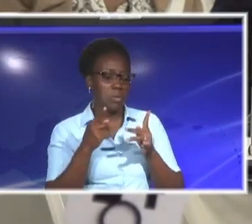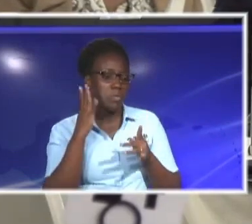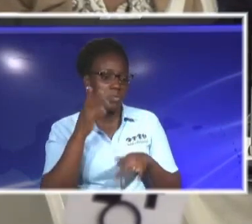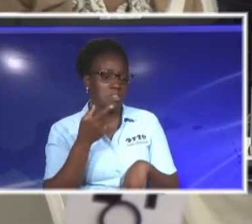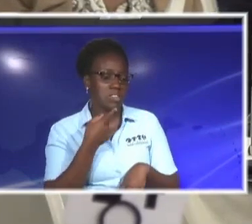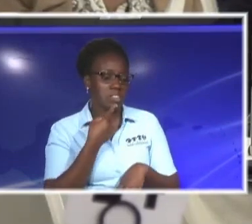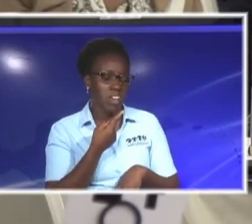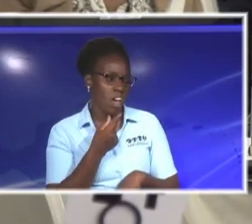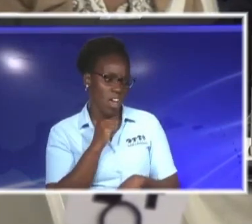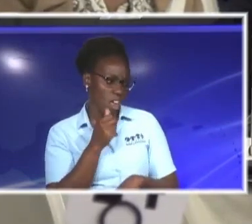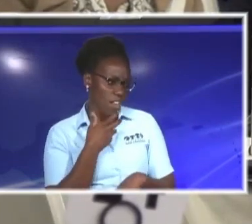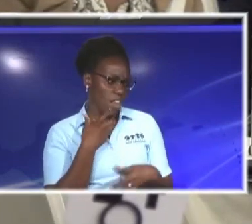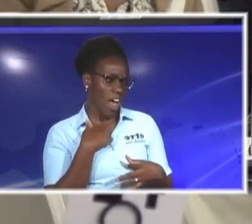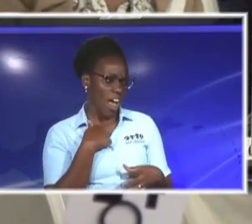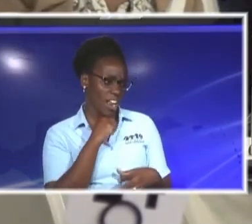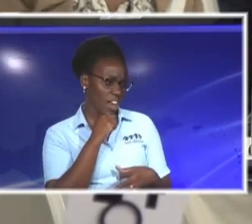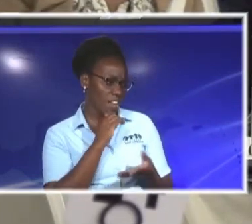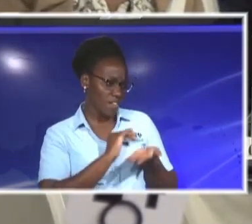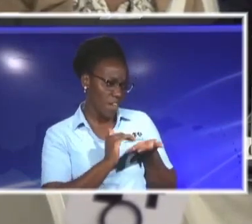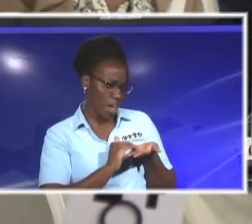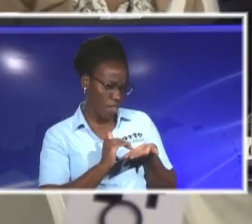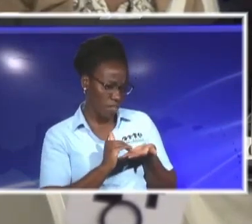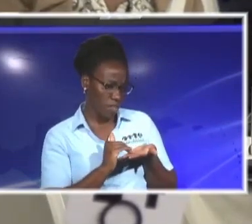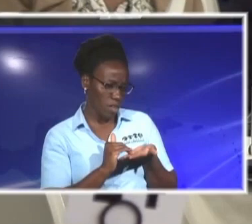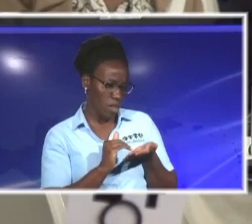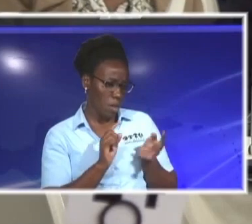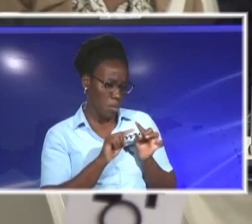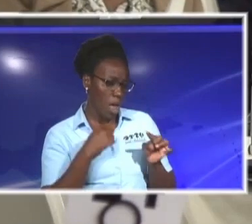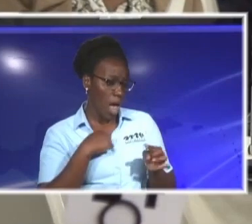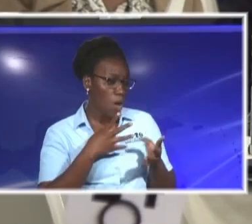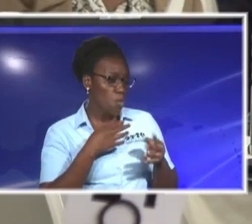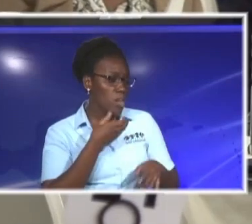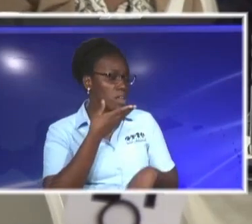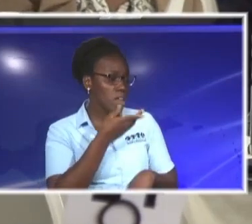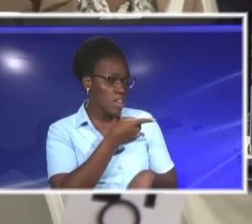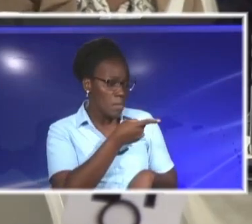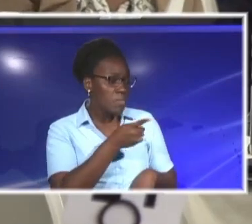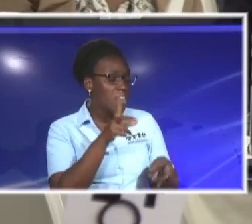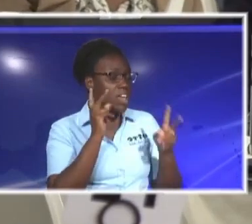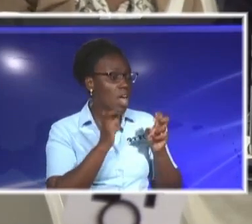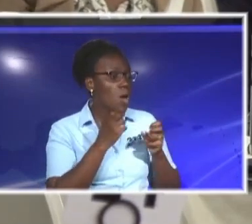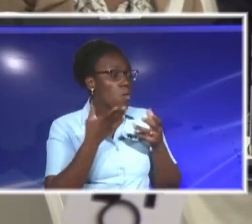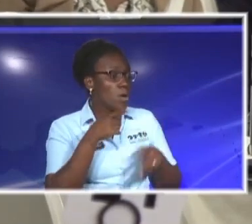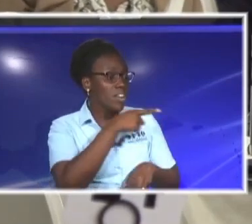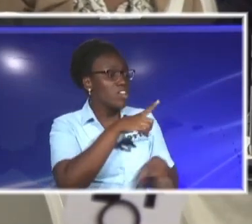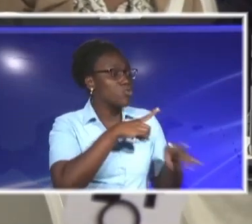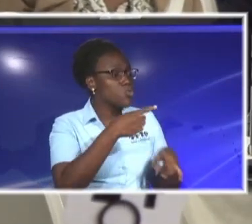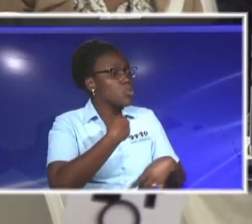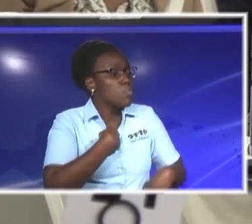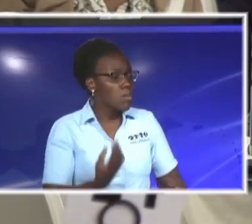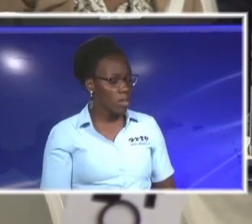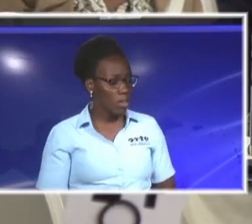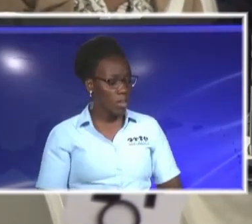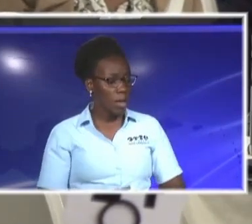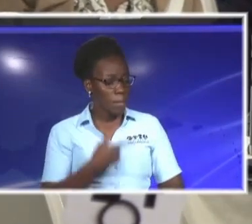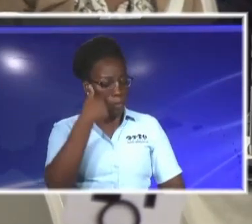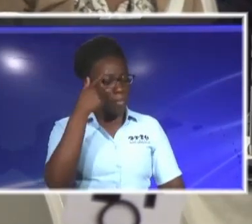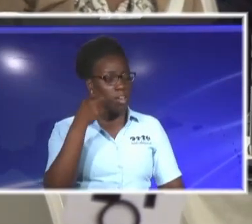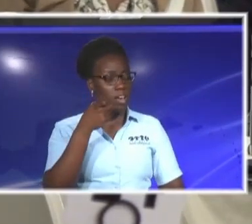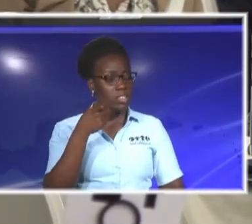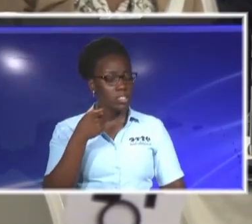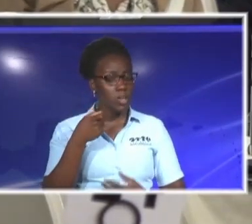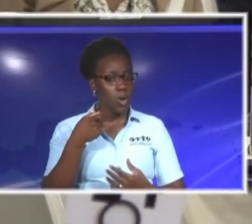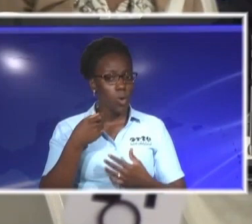perpetrator, but I want him to hear what he has done to me. Because